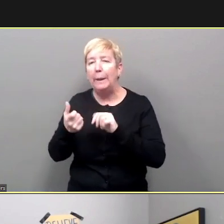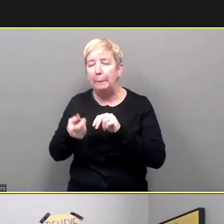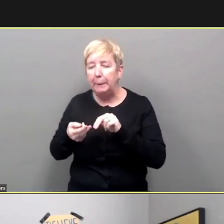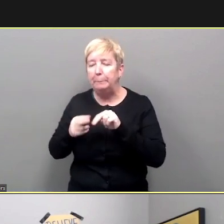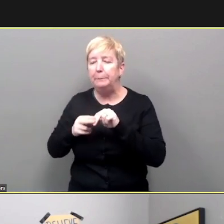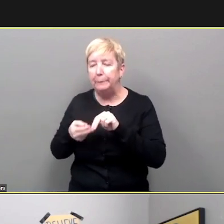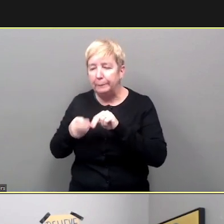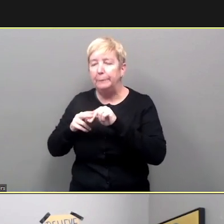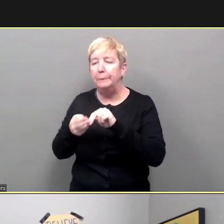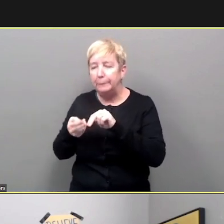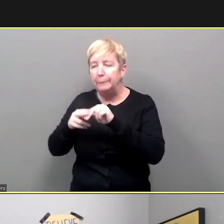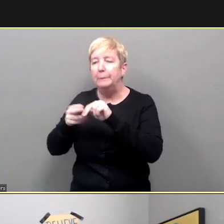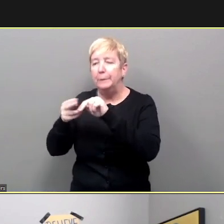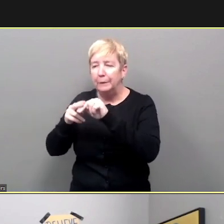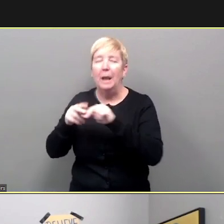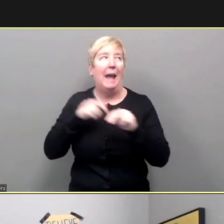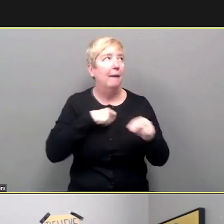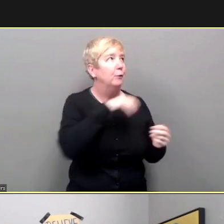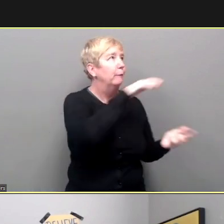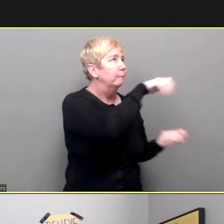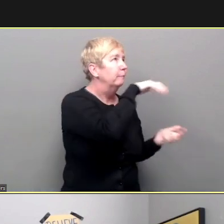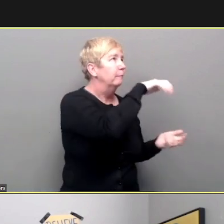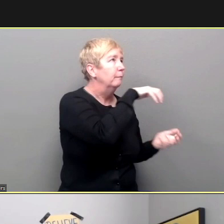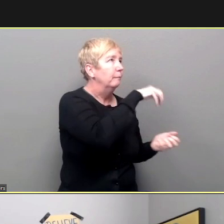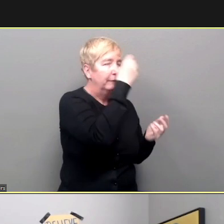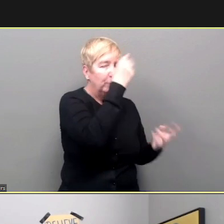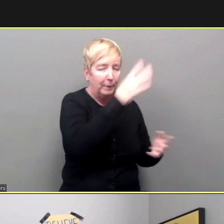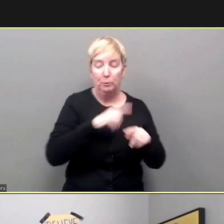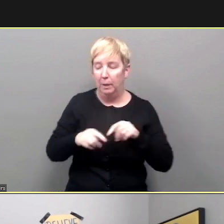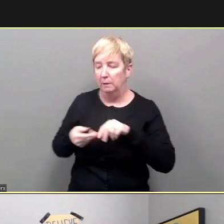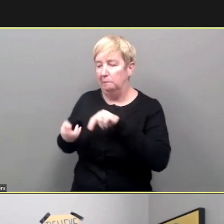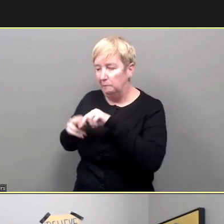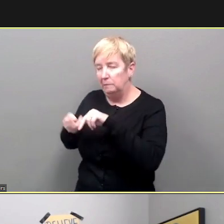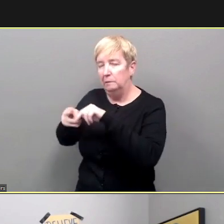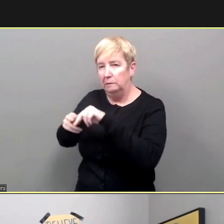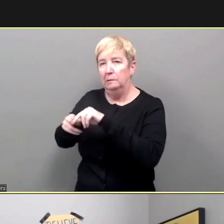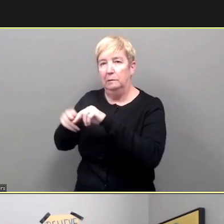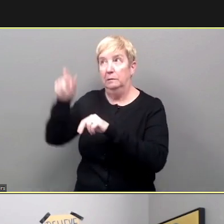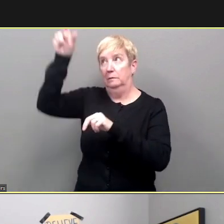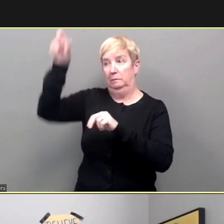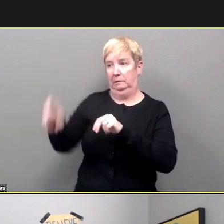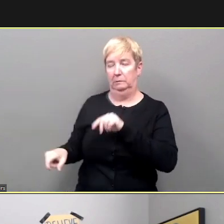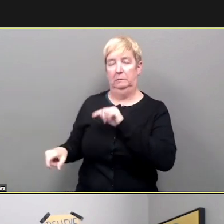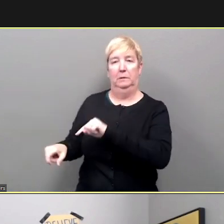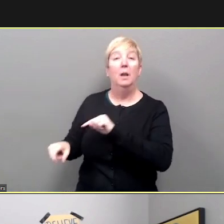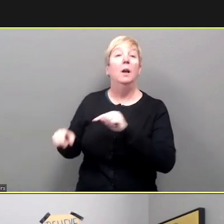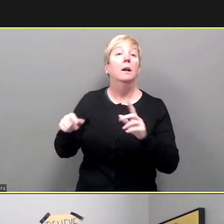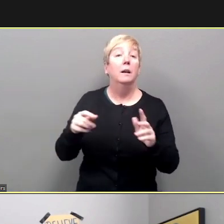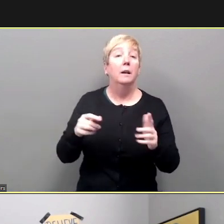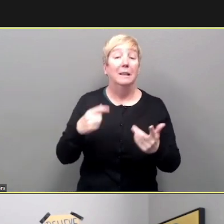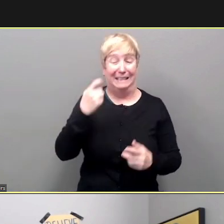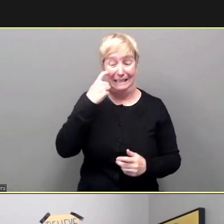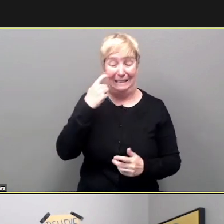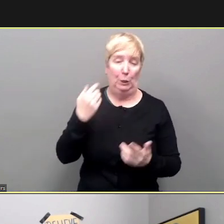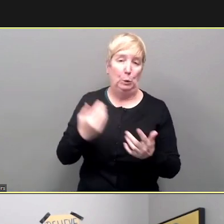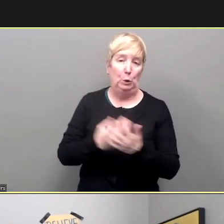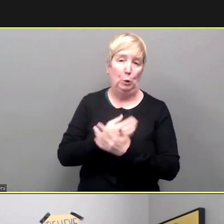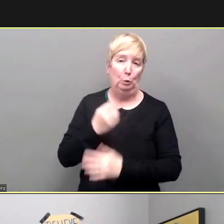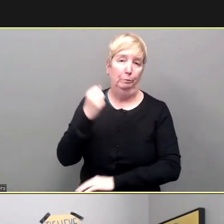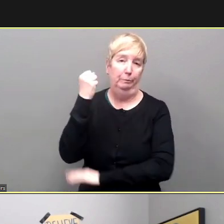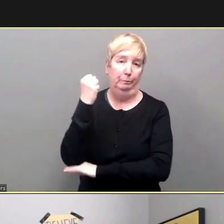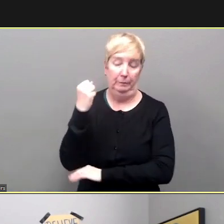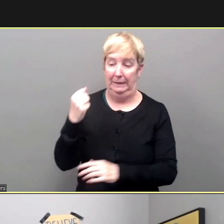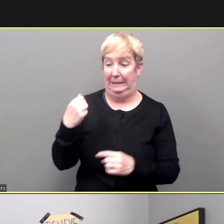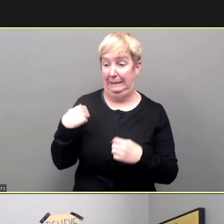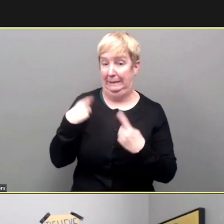time to get all the data in. But recently we've hit a milestone that we hadn't hit since